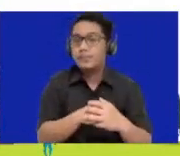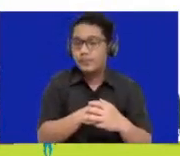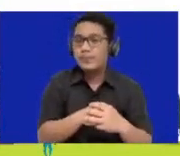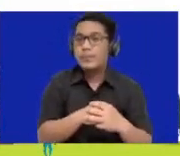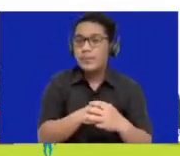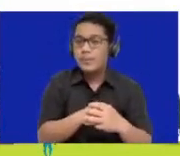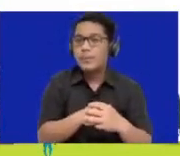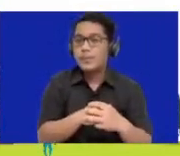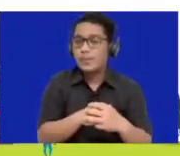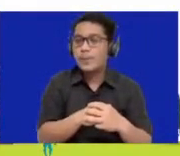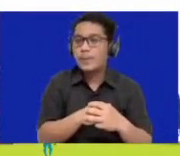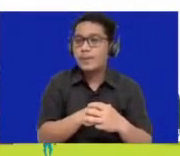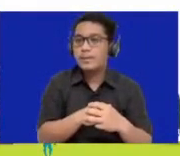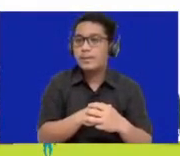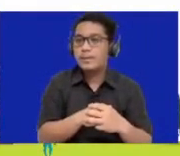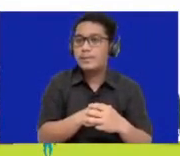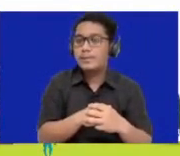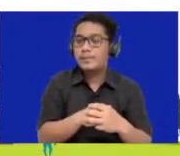our